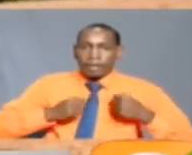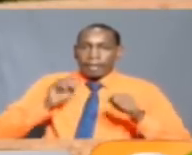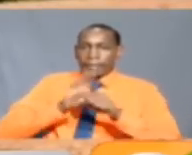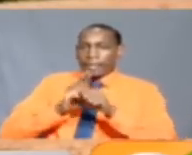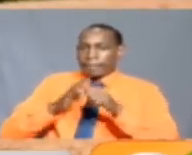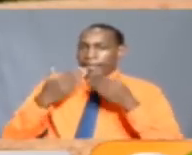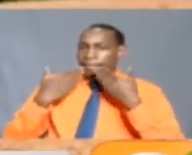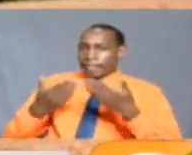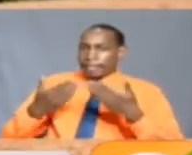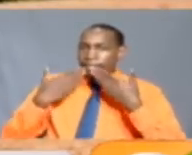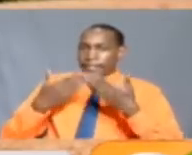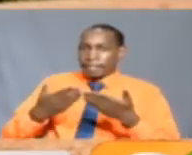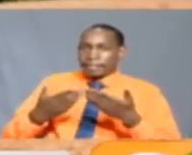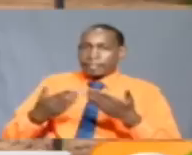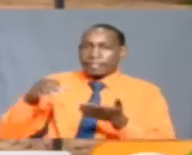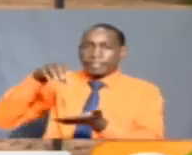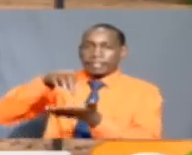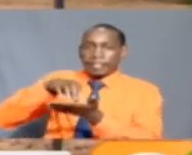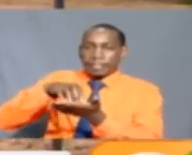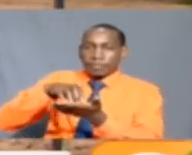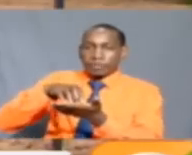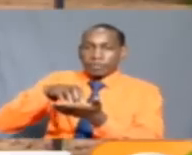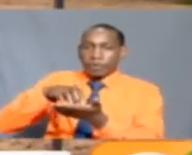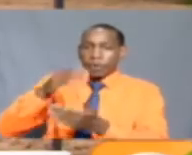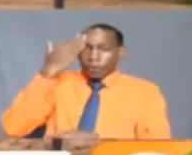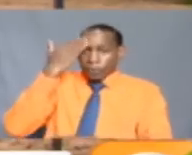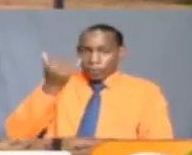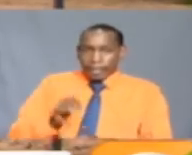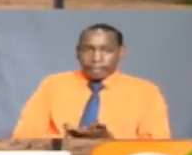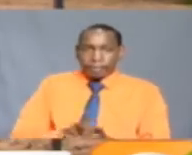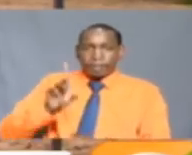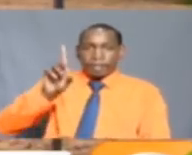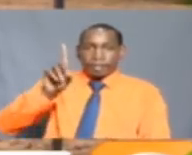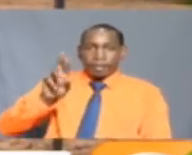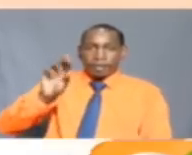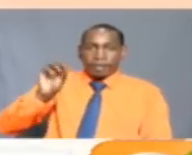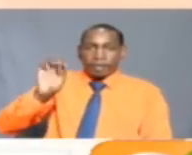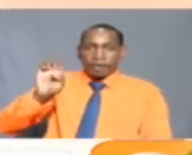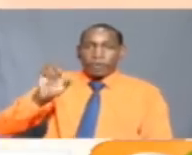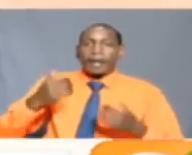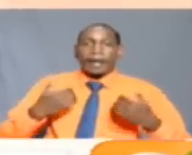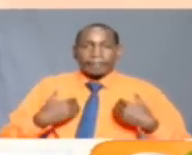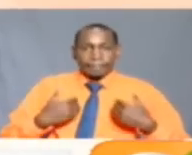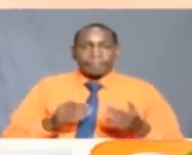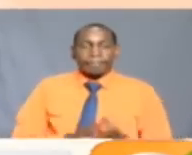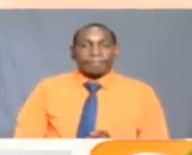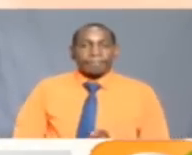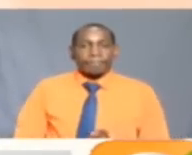to the existence of this station, all because of a drone.